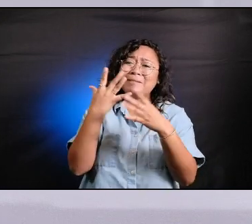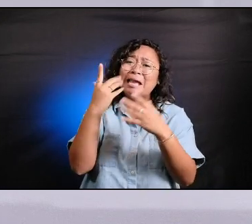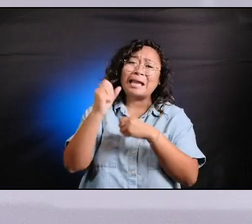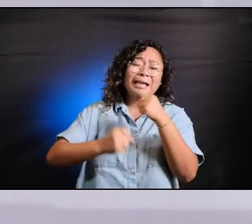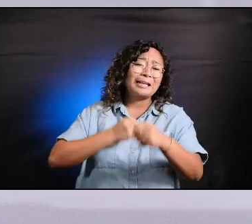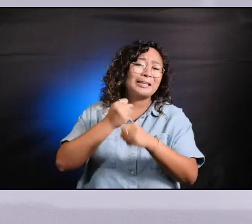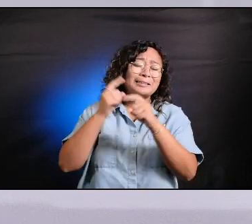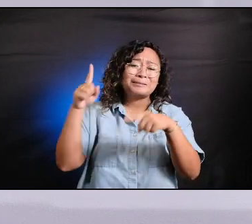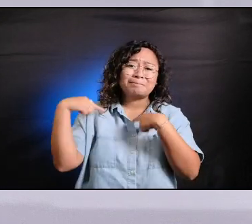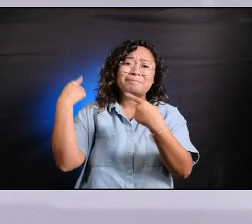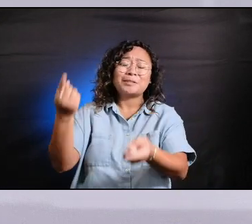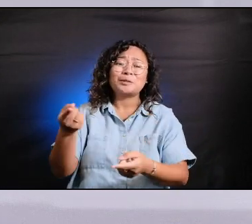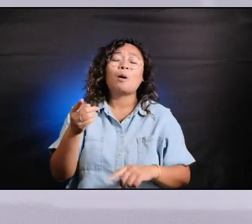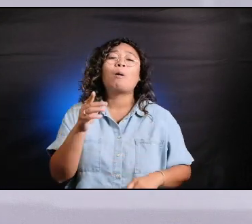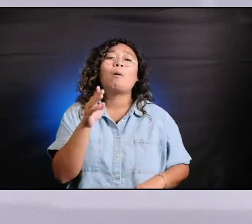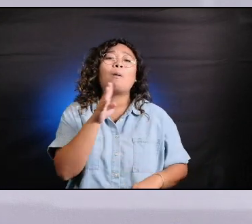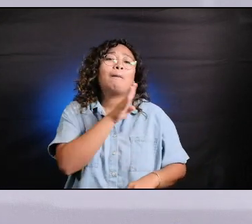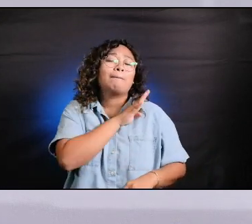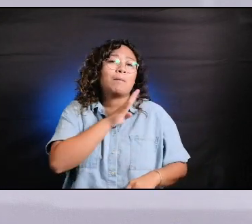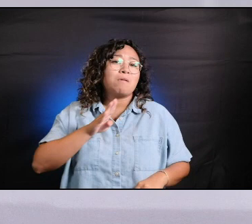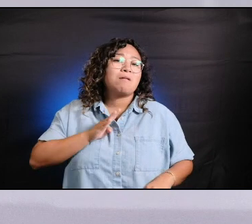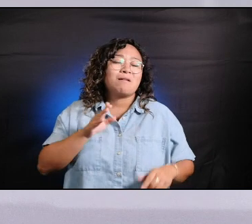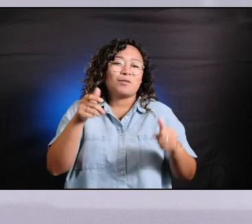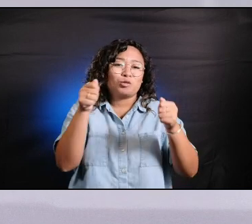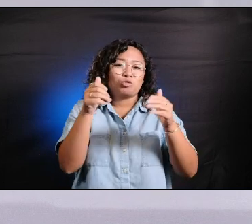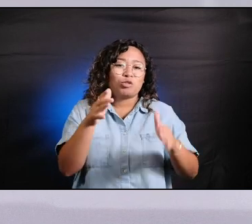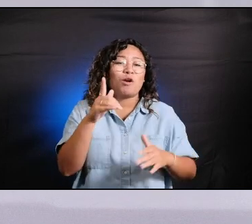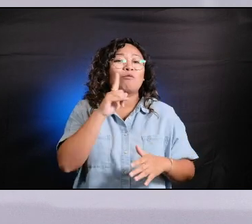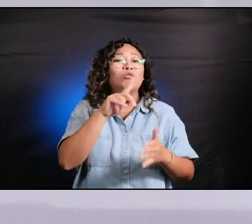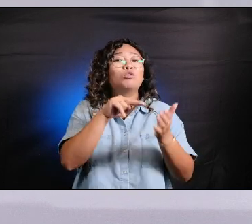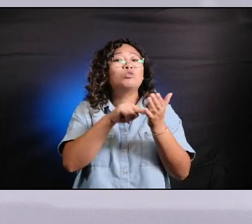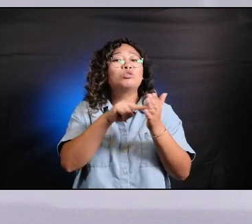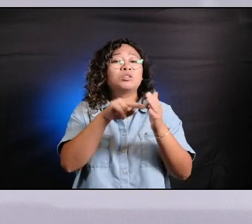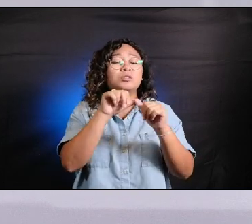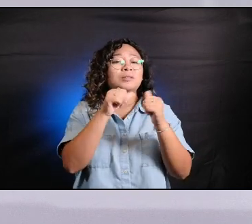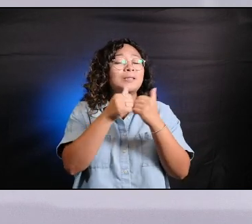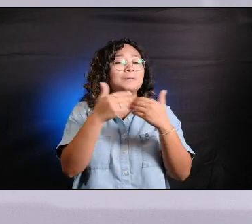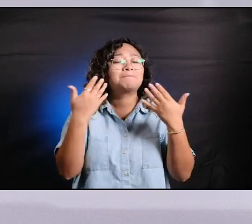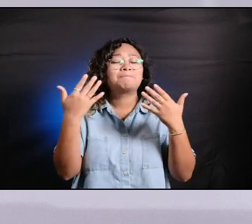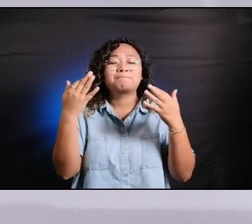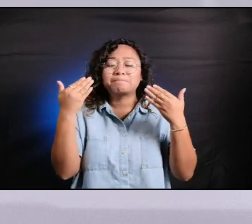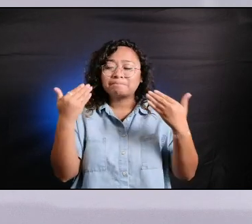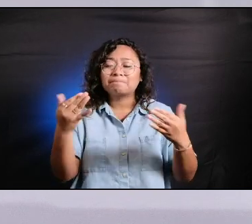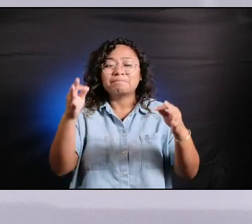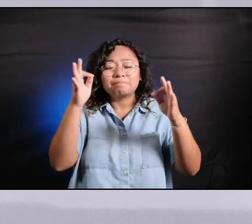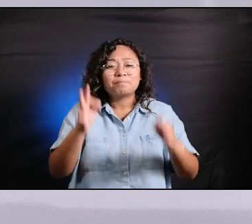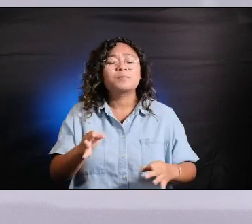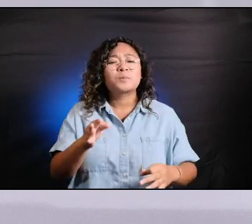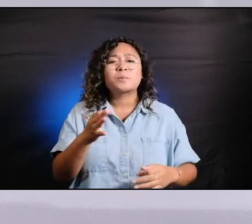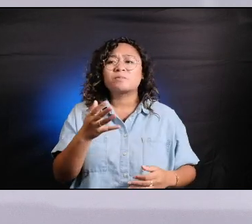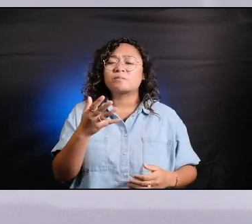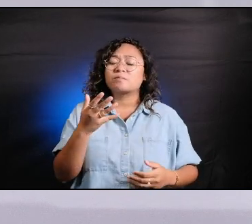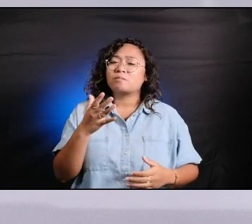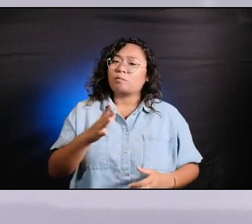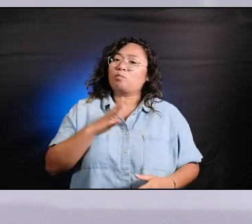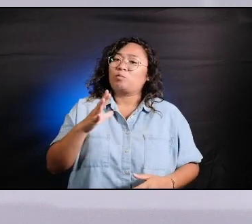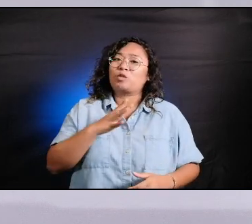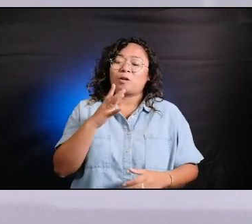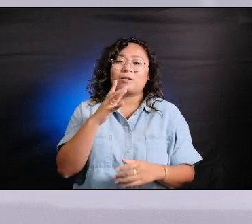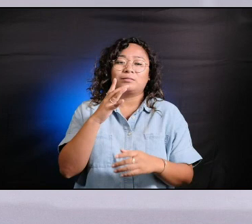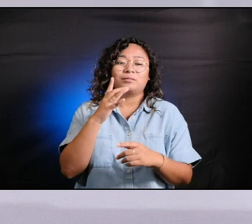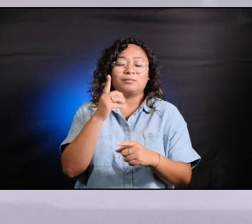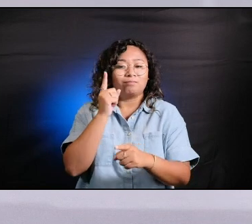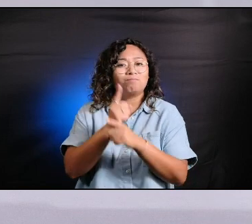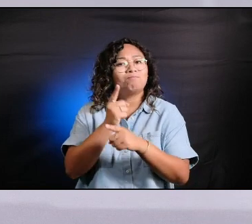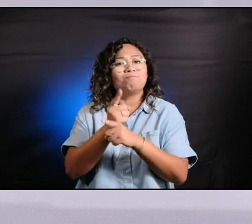So the board of directors of the Nurses Association decided that who is more appropriate to present